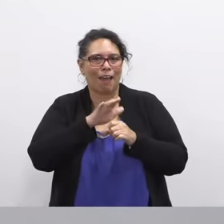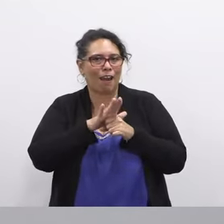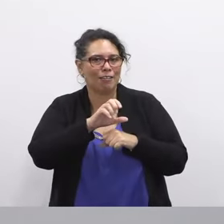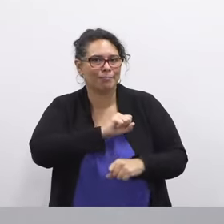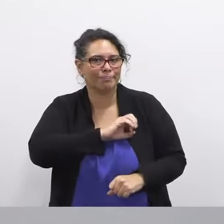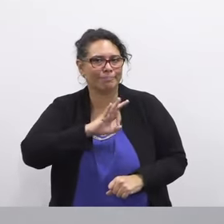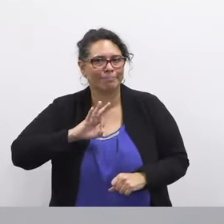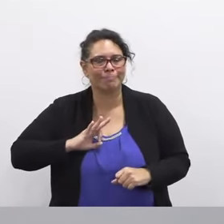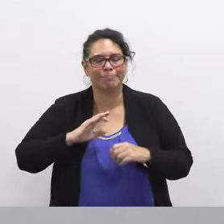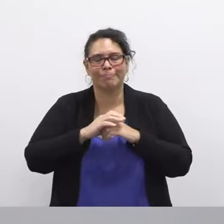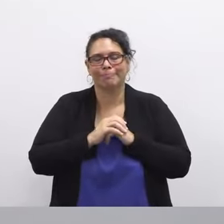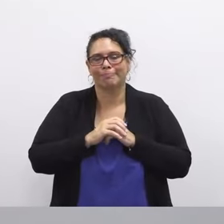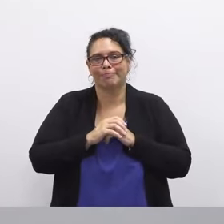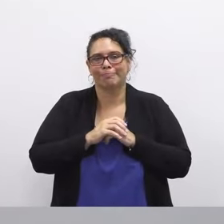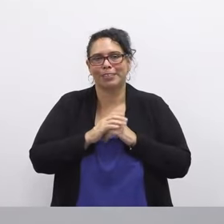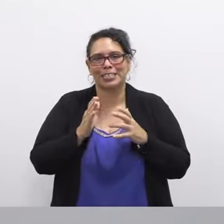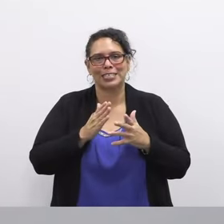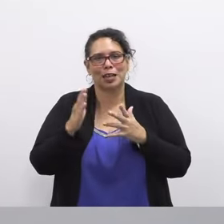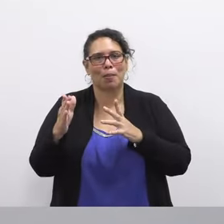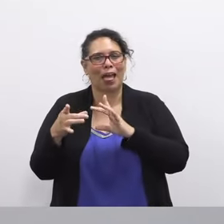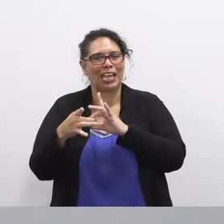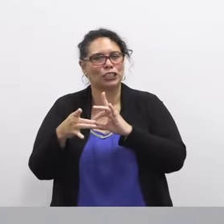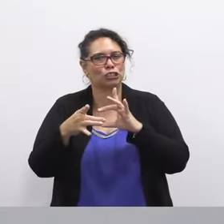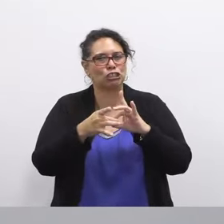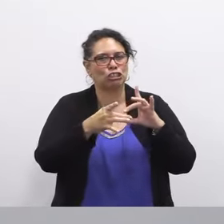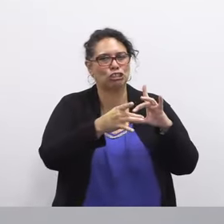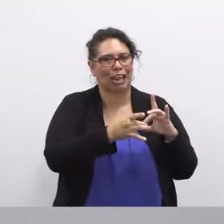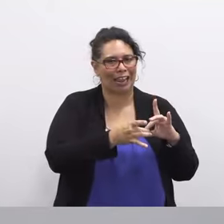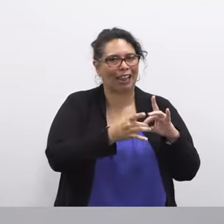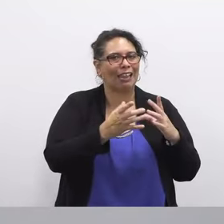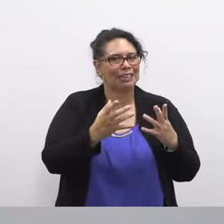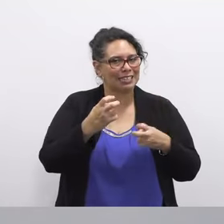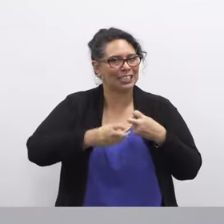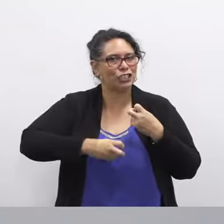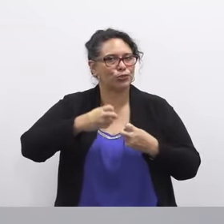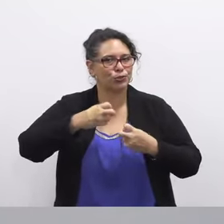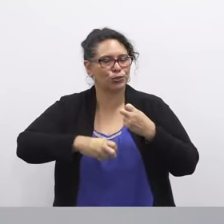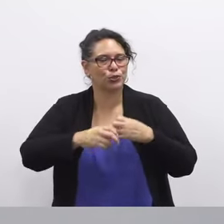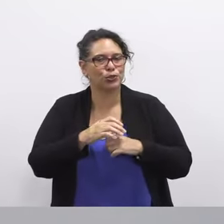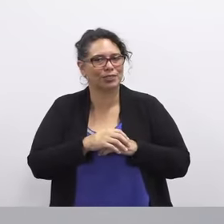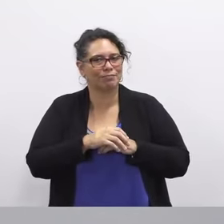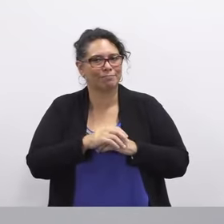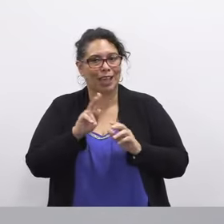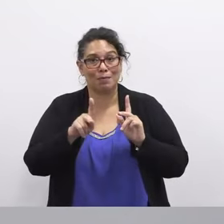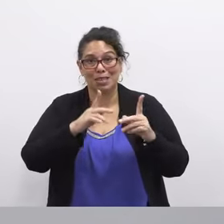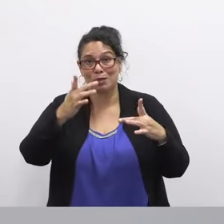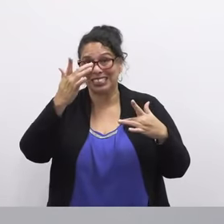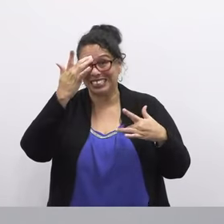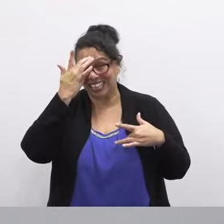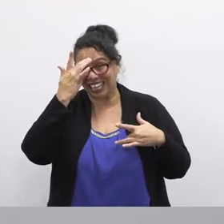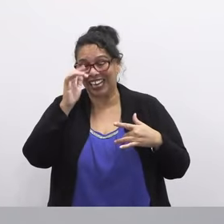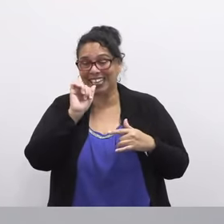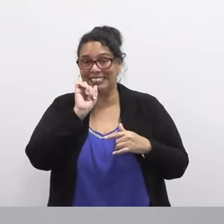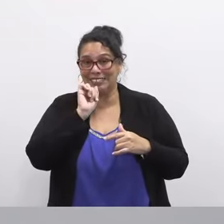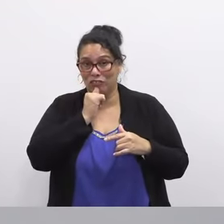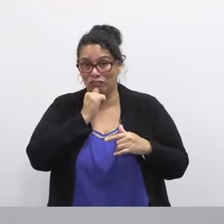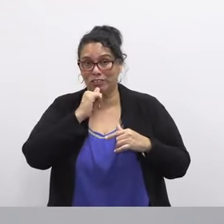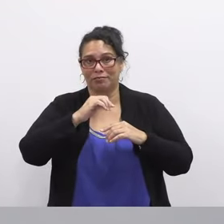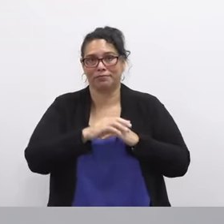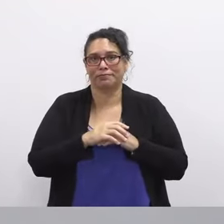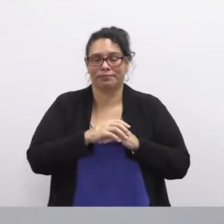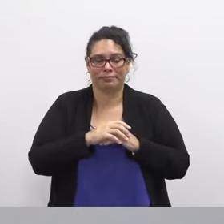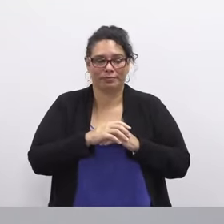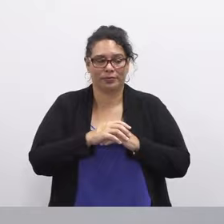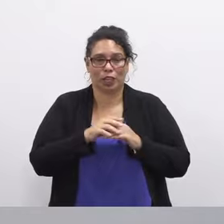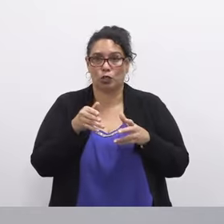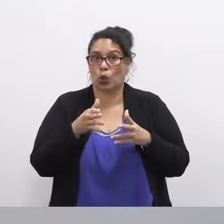have supply chain issues because people are sick and suffering. So